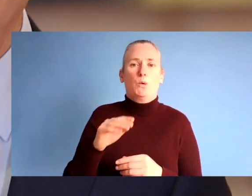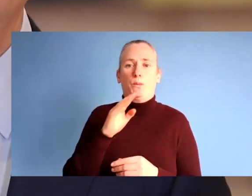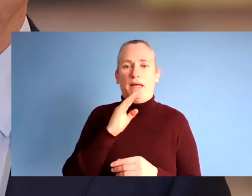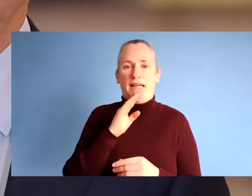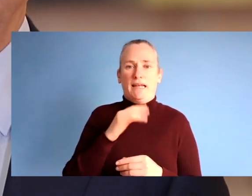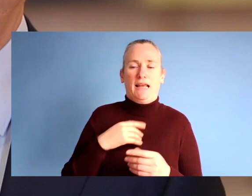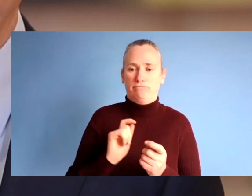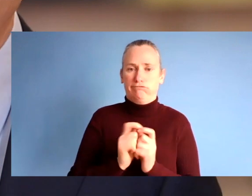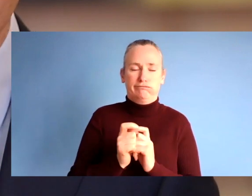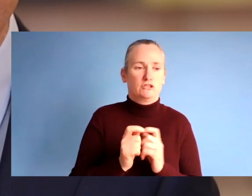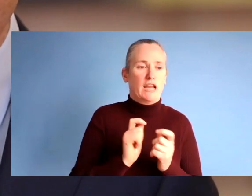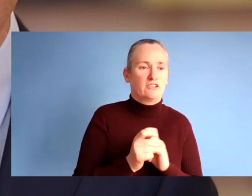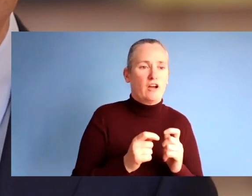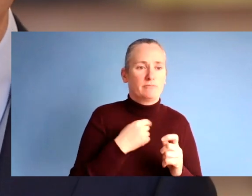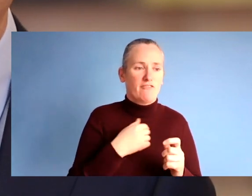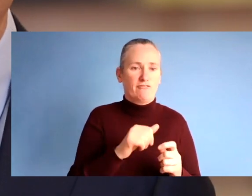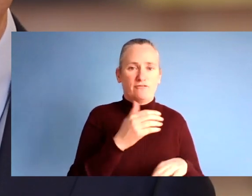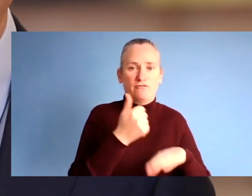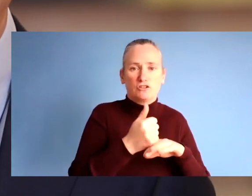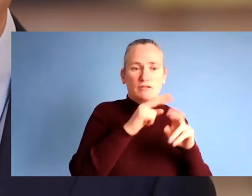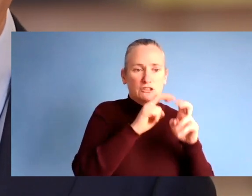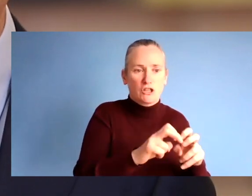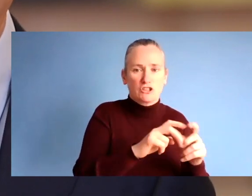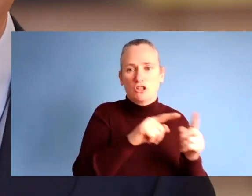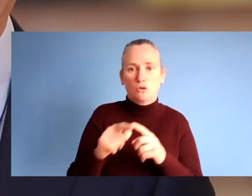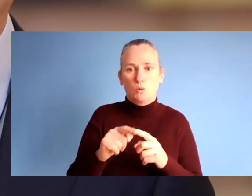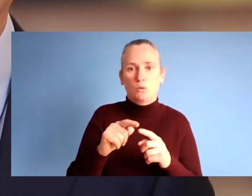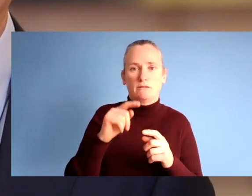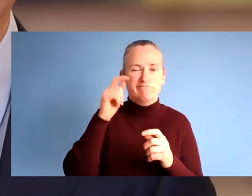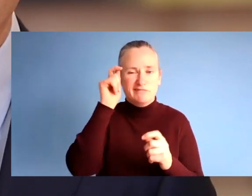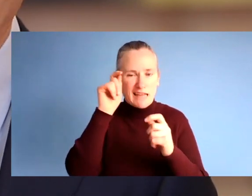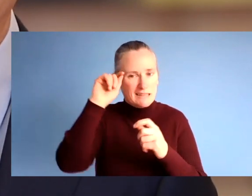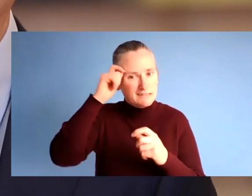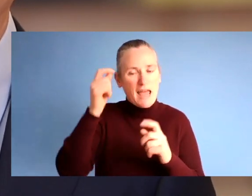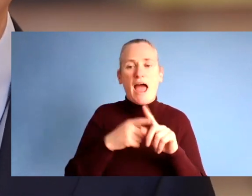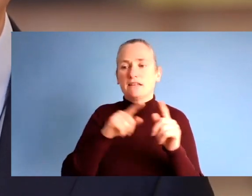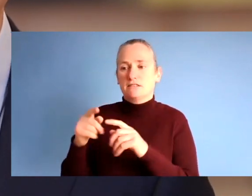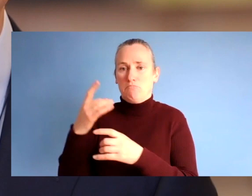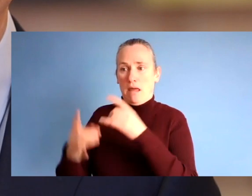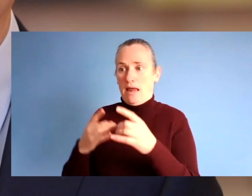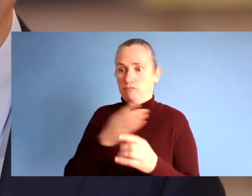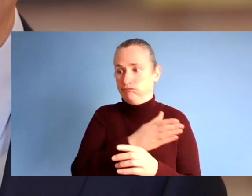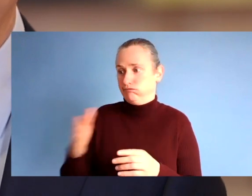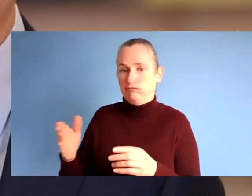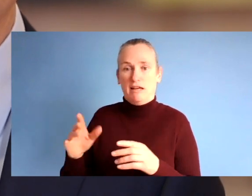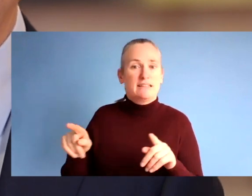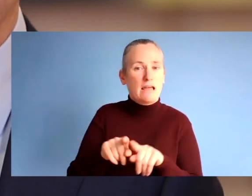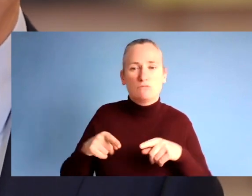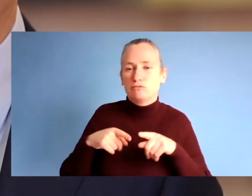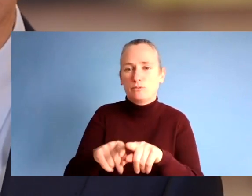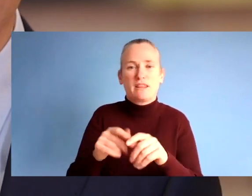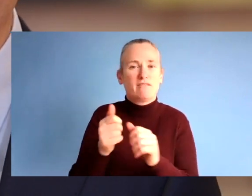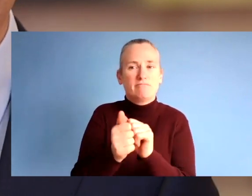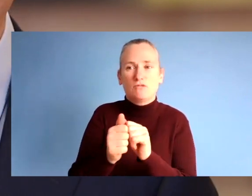rapid transition from fundamental research to prototype and manufacture in tandem with industry. So let us